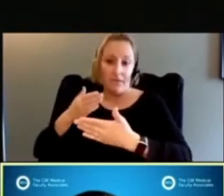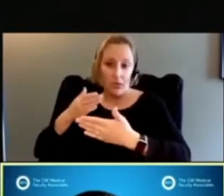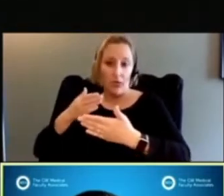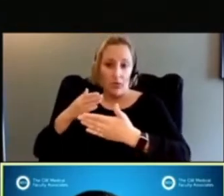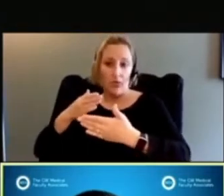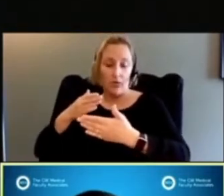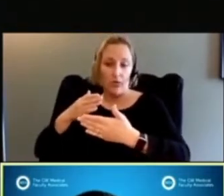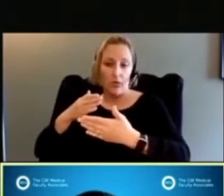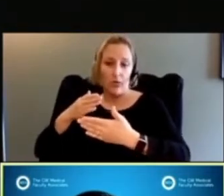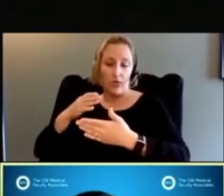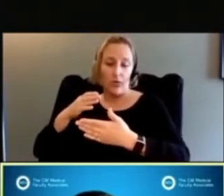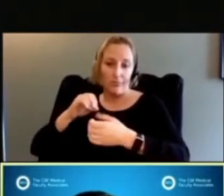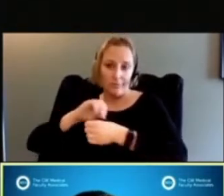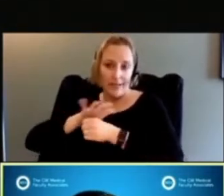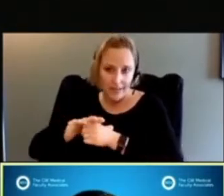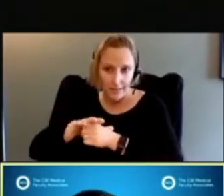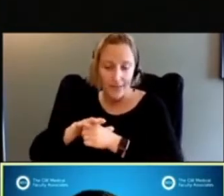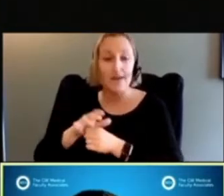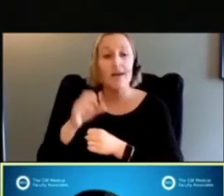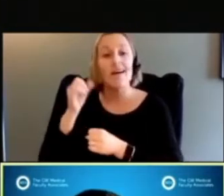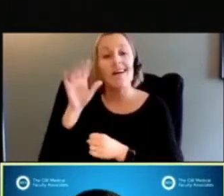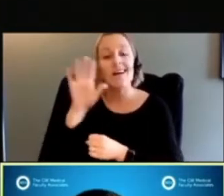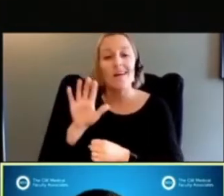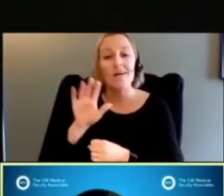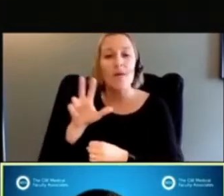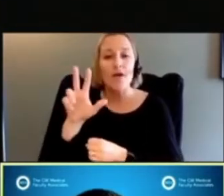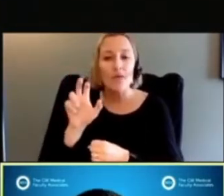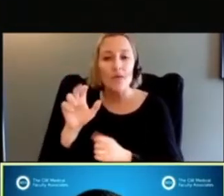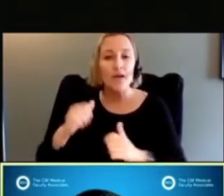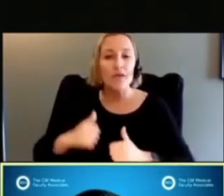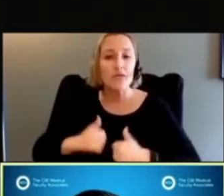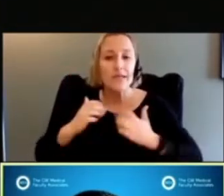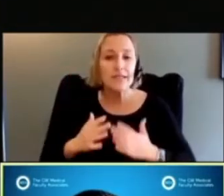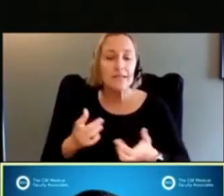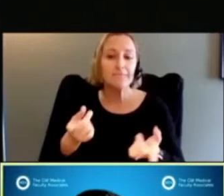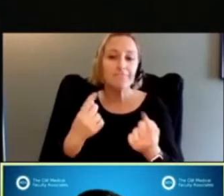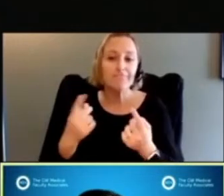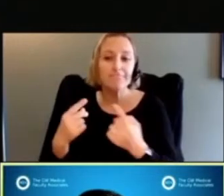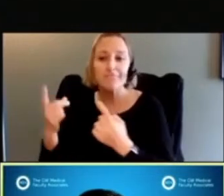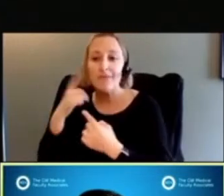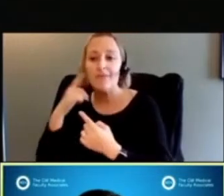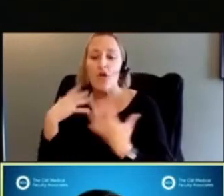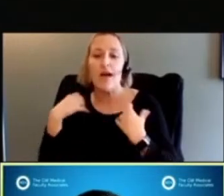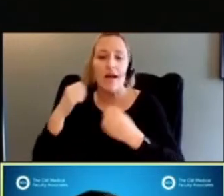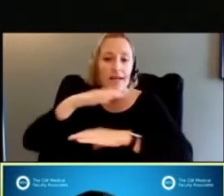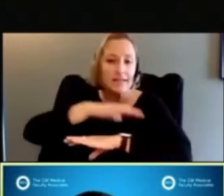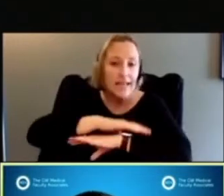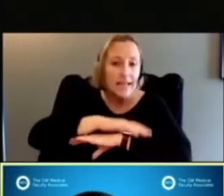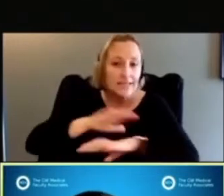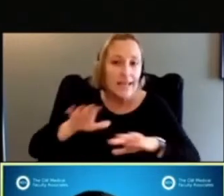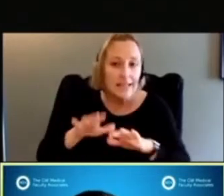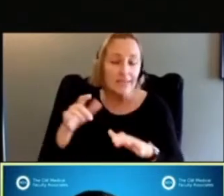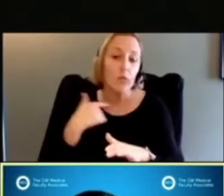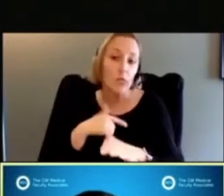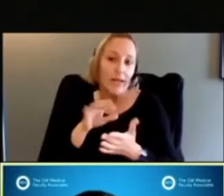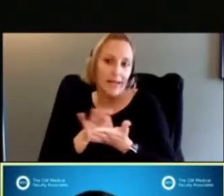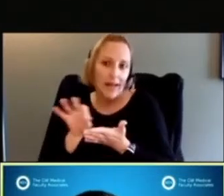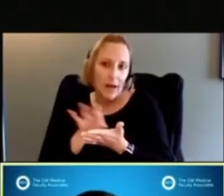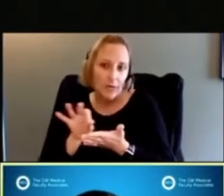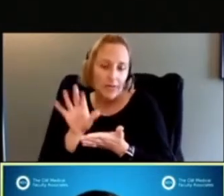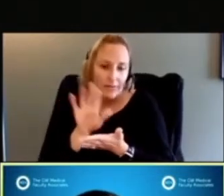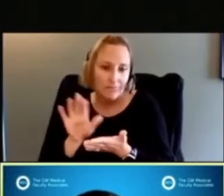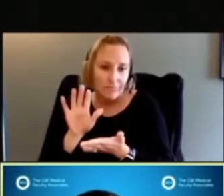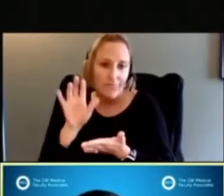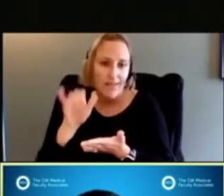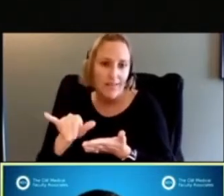And about 300 residents visited health desk activities, at least those that we were able to count. And you can see here what people